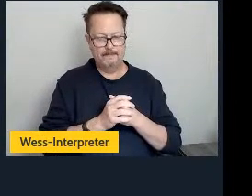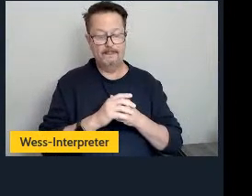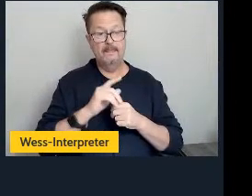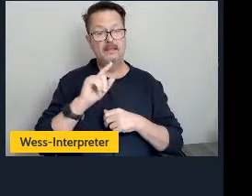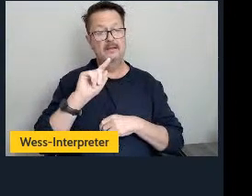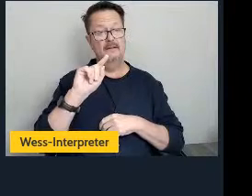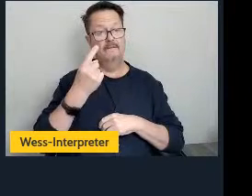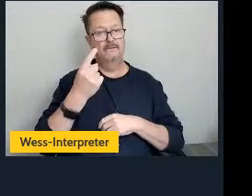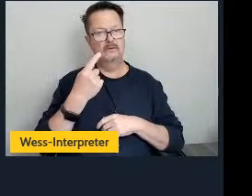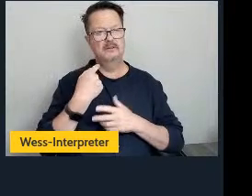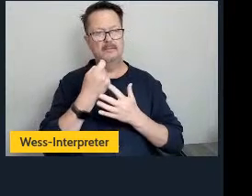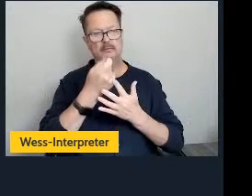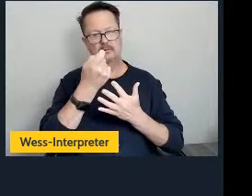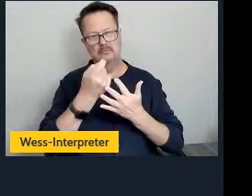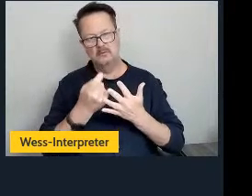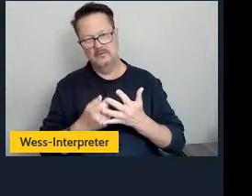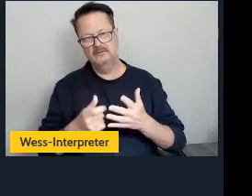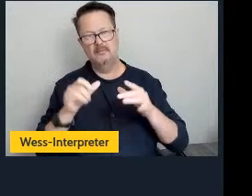First, let me remove some boilerplate.